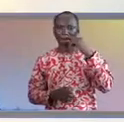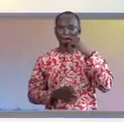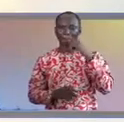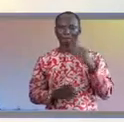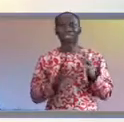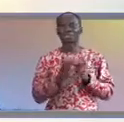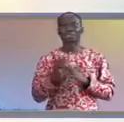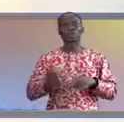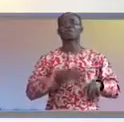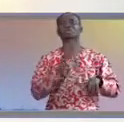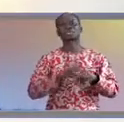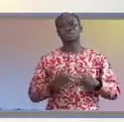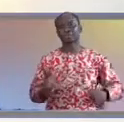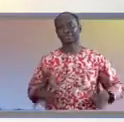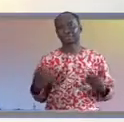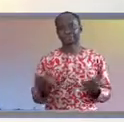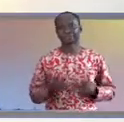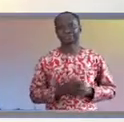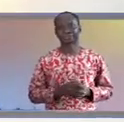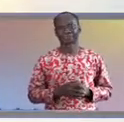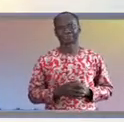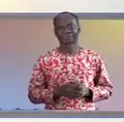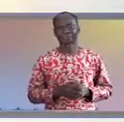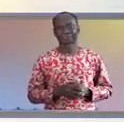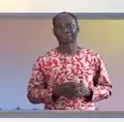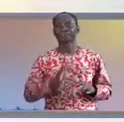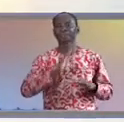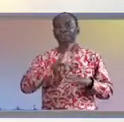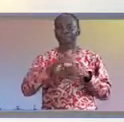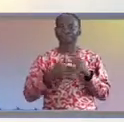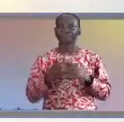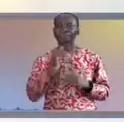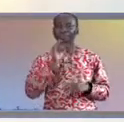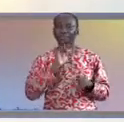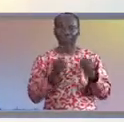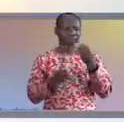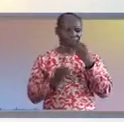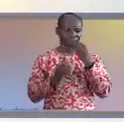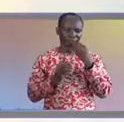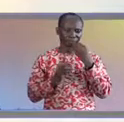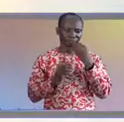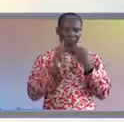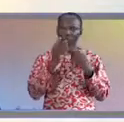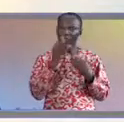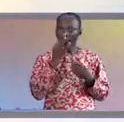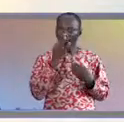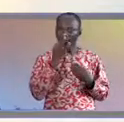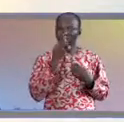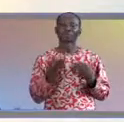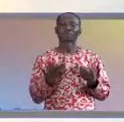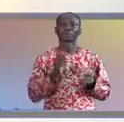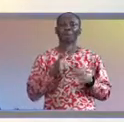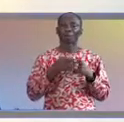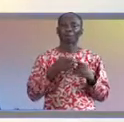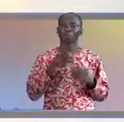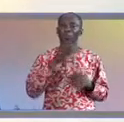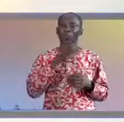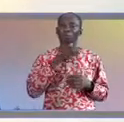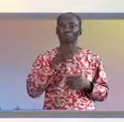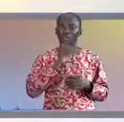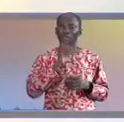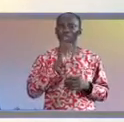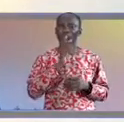oho ho baby aye kenkan yi o so won yin na di honhun fam aduane kro won yin na honhun fam anono ye kro